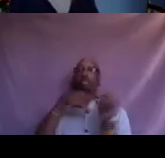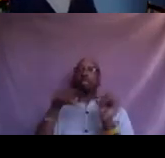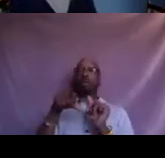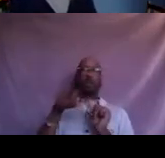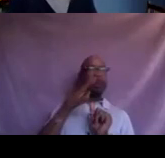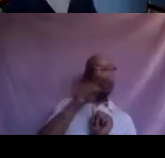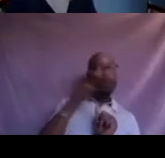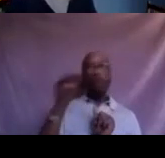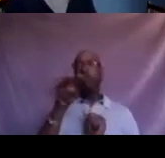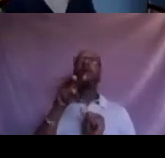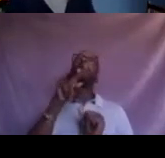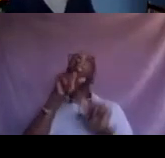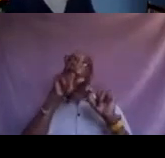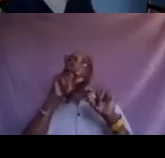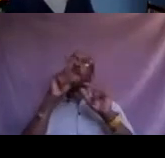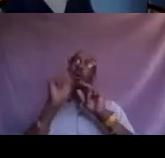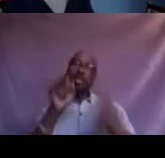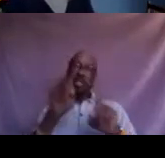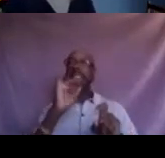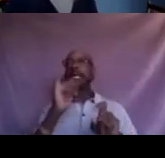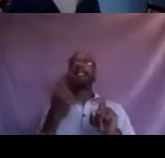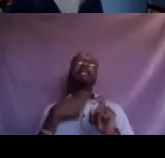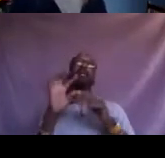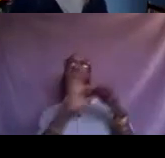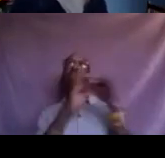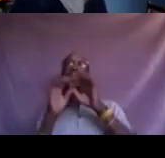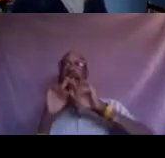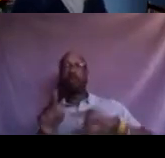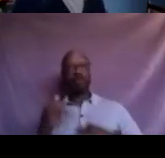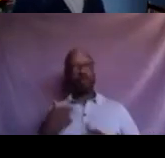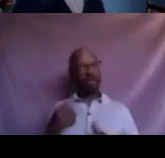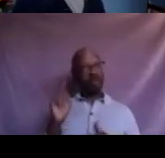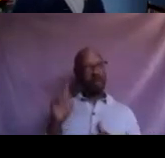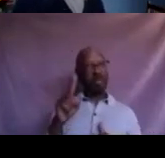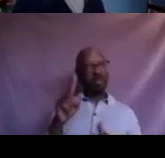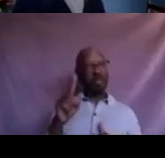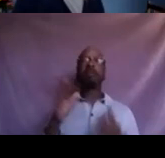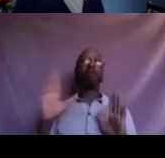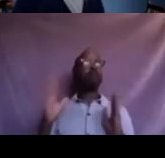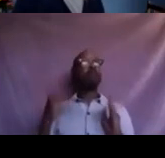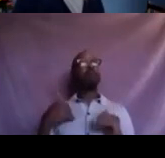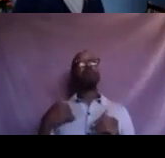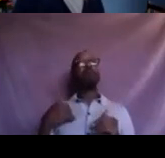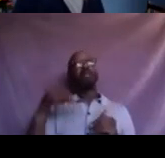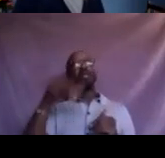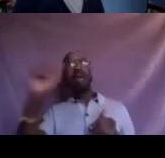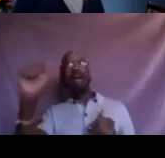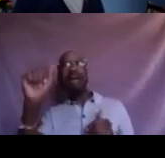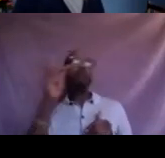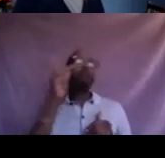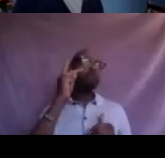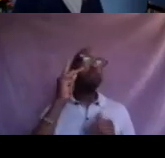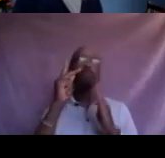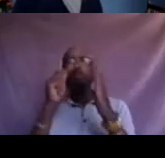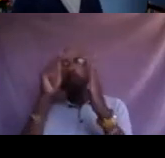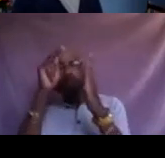the answers that go with them. So if you have a question today, feel free to kind of skim that Q&A window first and see, if that question